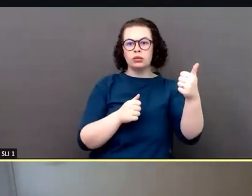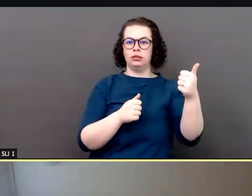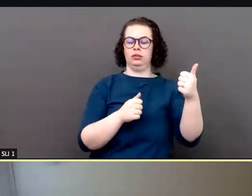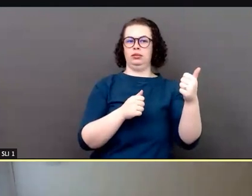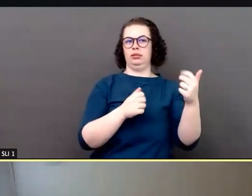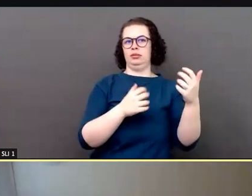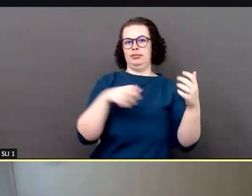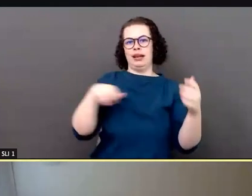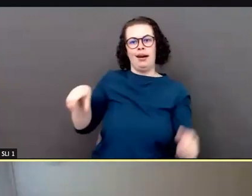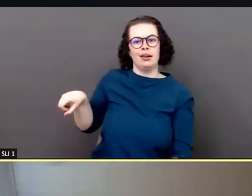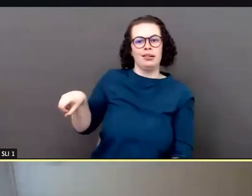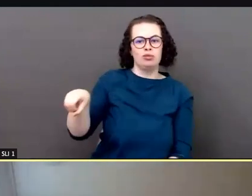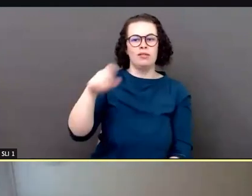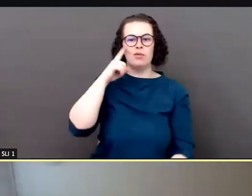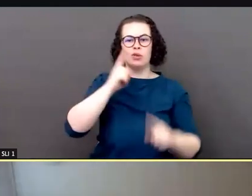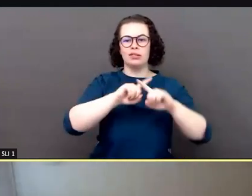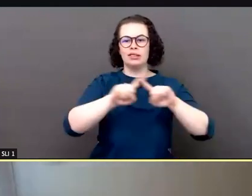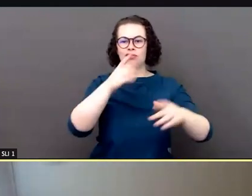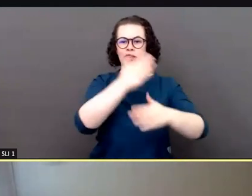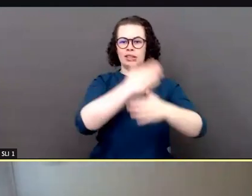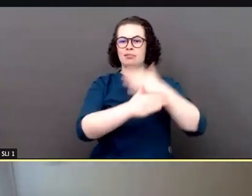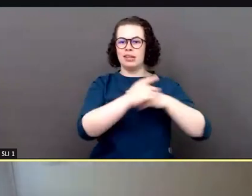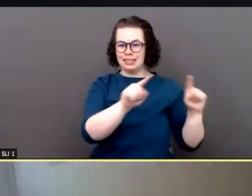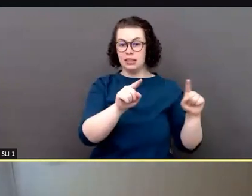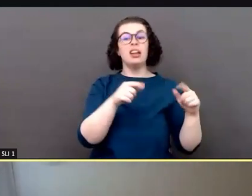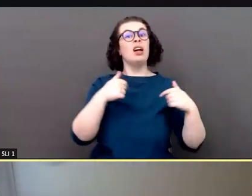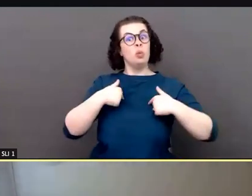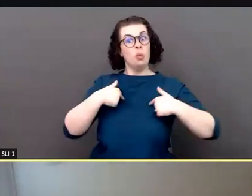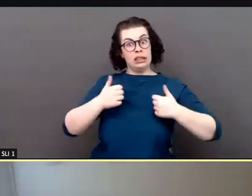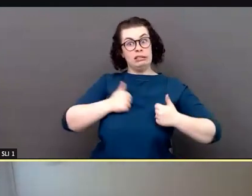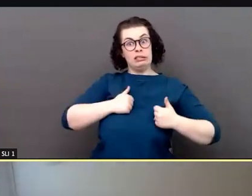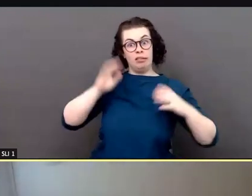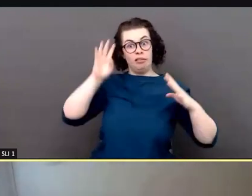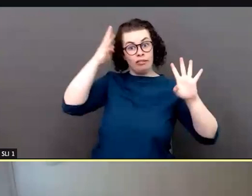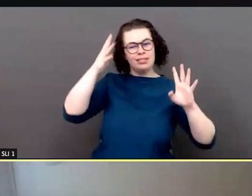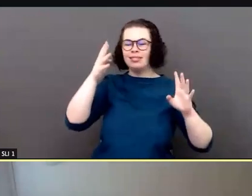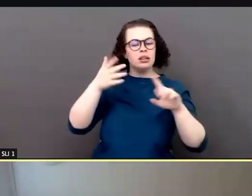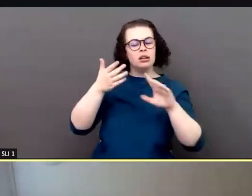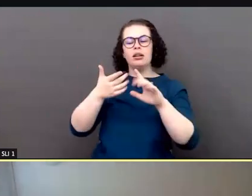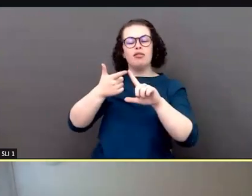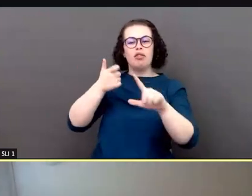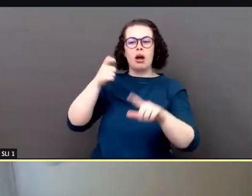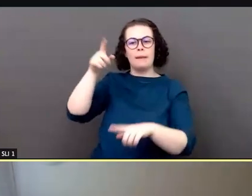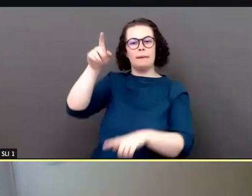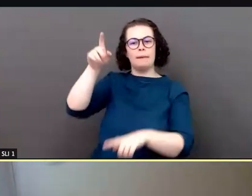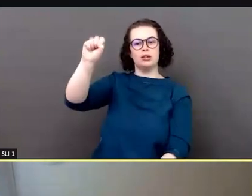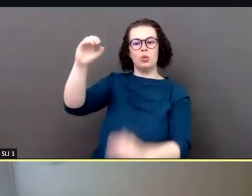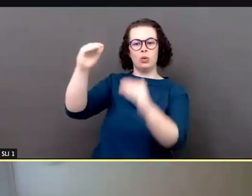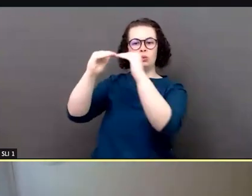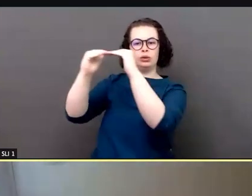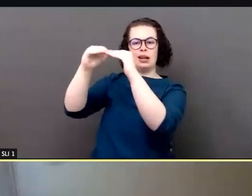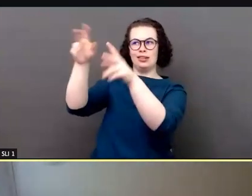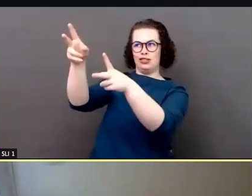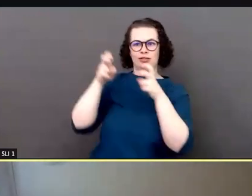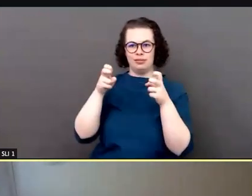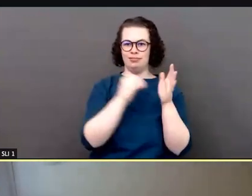handrail. It's taken over very much from the ISO standard. And again, here we have shown examples of handrail profiles that are